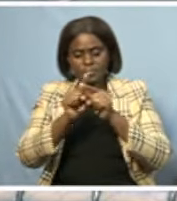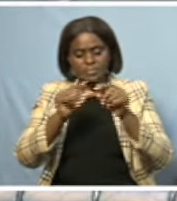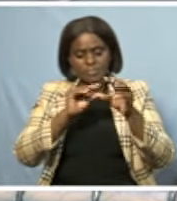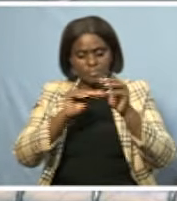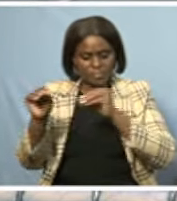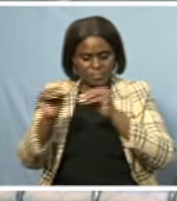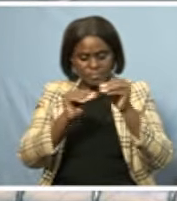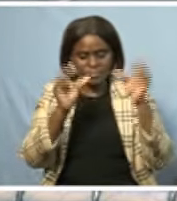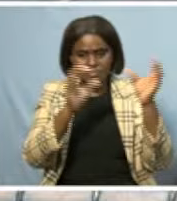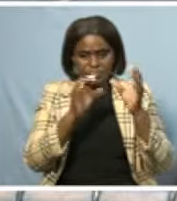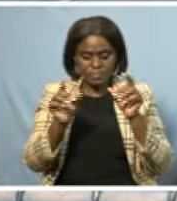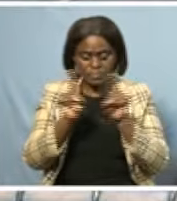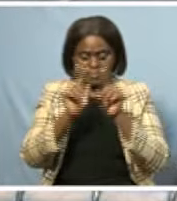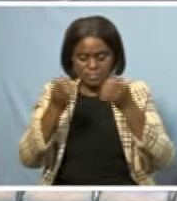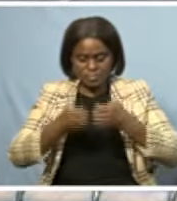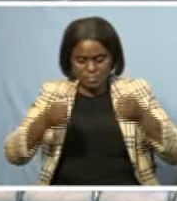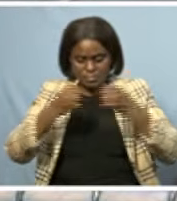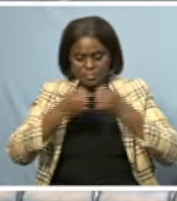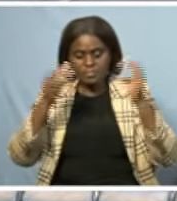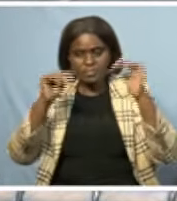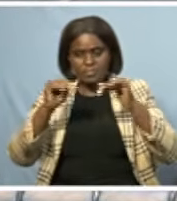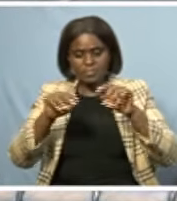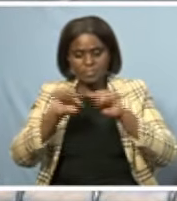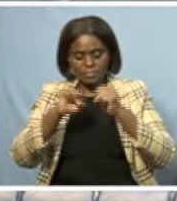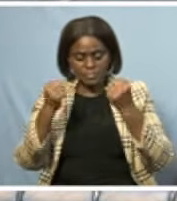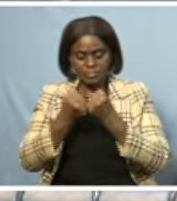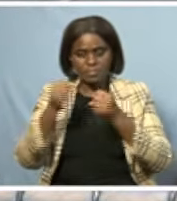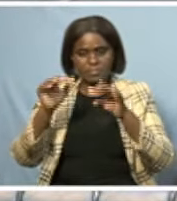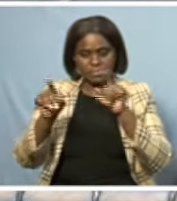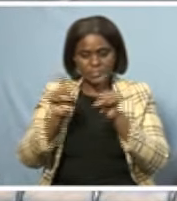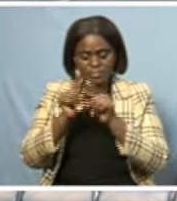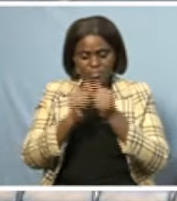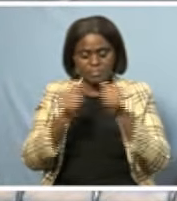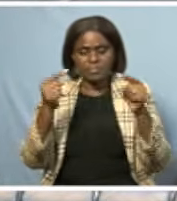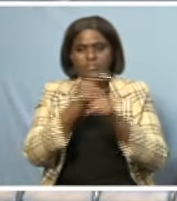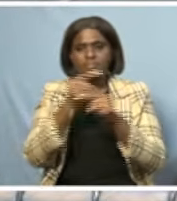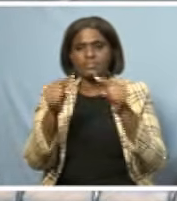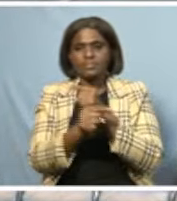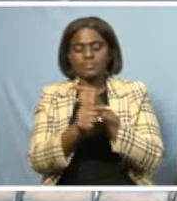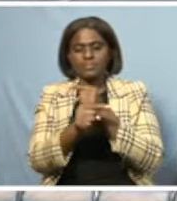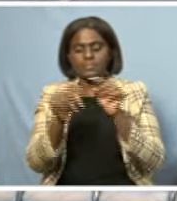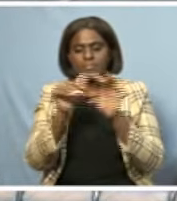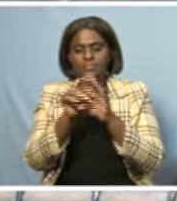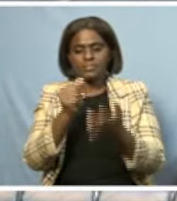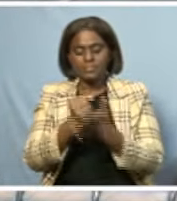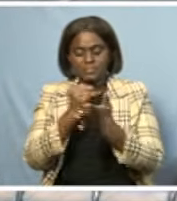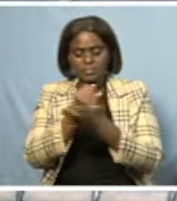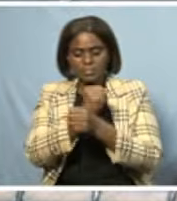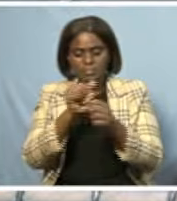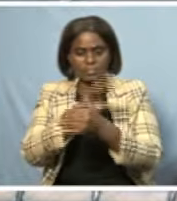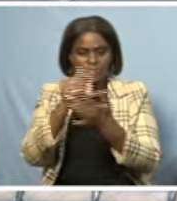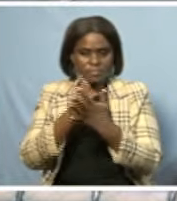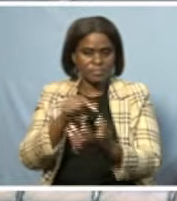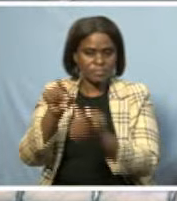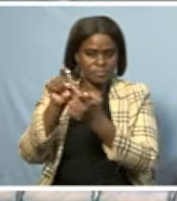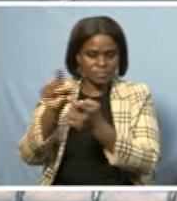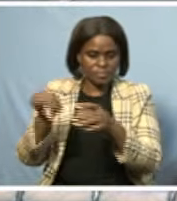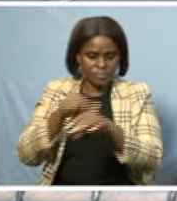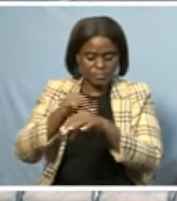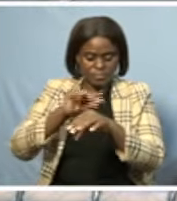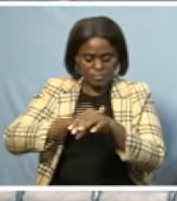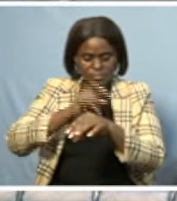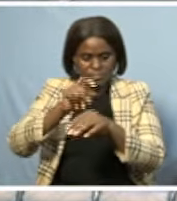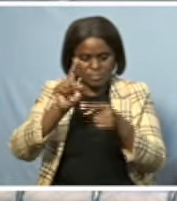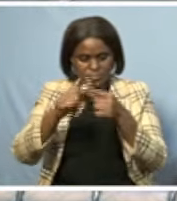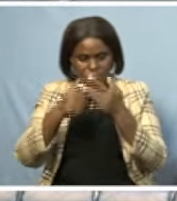displacement of communities, environmental degradation, social inequality, and conflicts. In addressing such challenges as a nation, we need